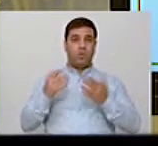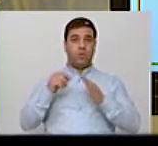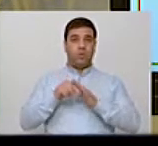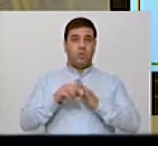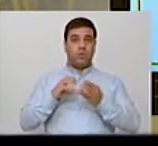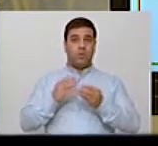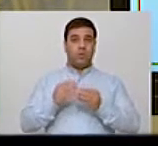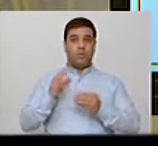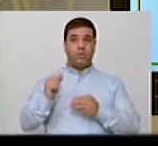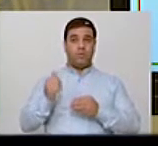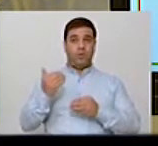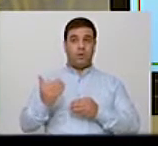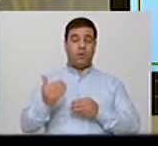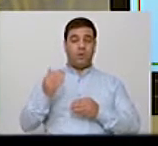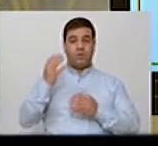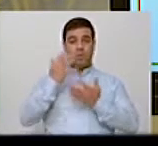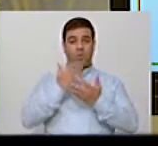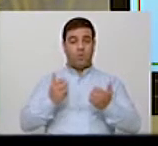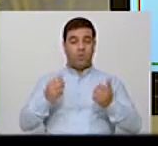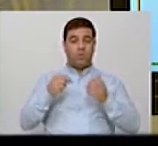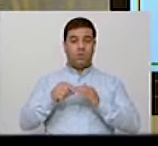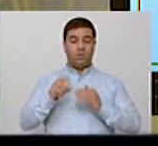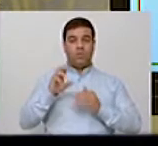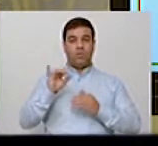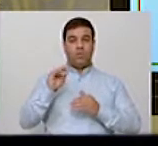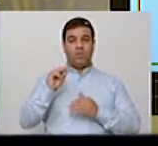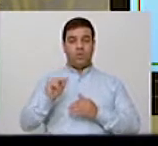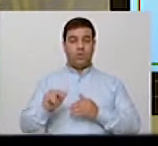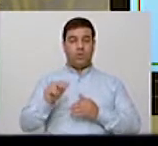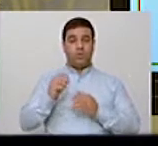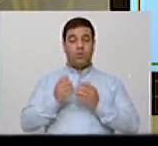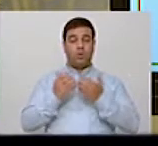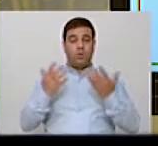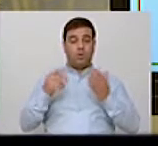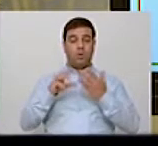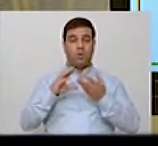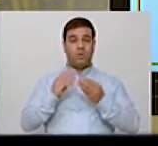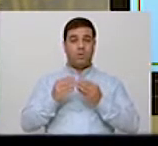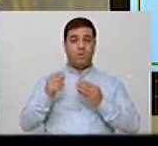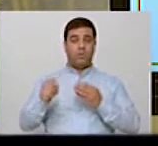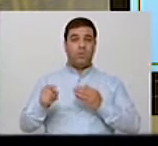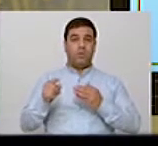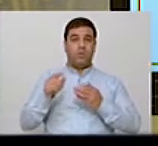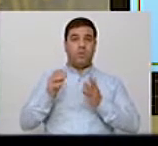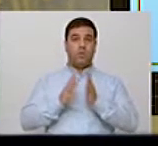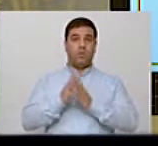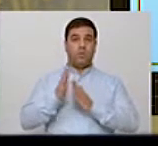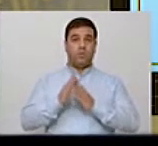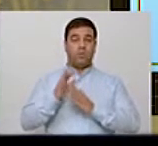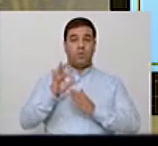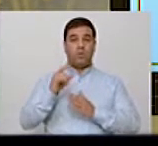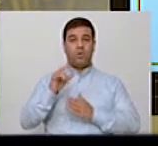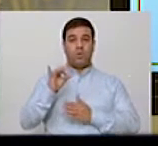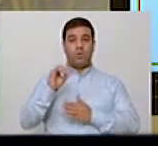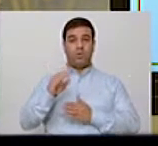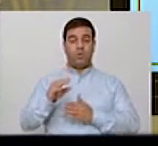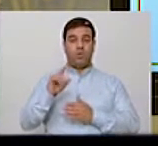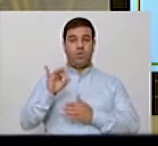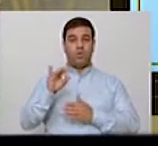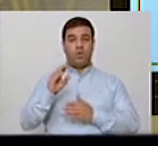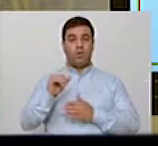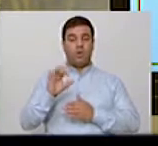bosqichi hamda qorong'ulik bosqichi. Yorug'lik bosqichi o'simlik organoidlari,